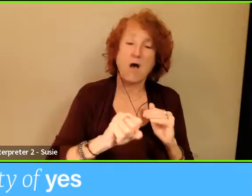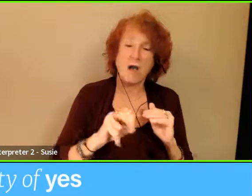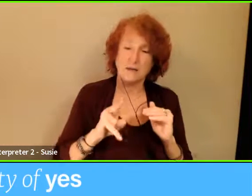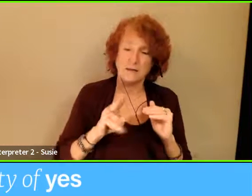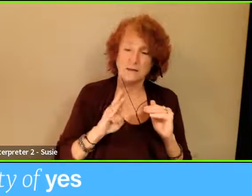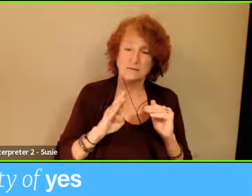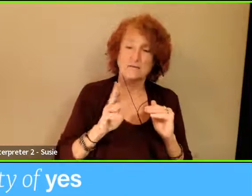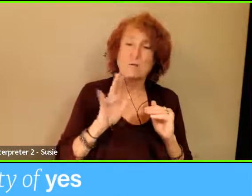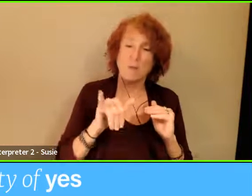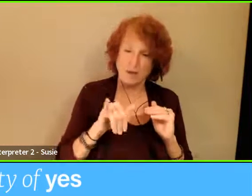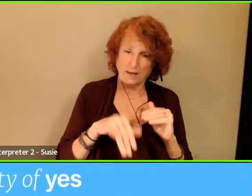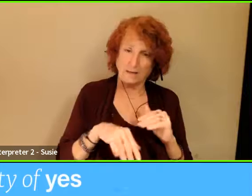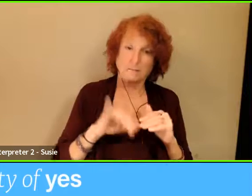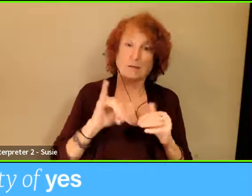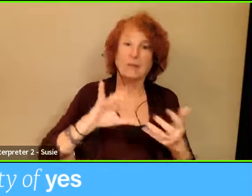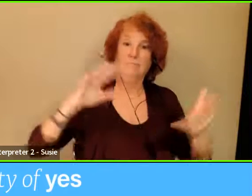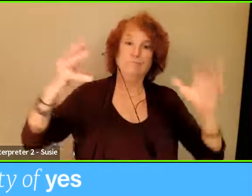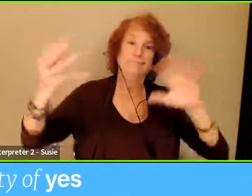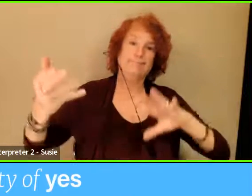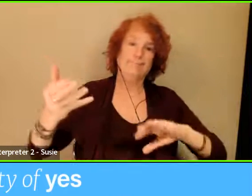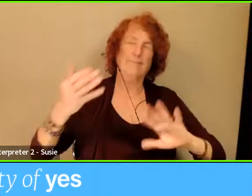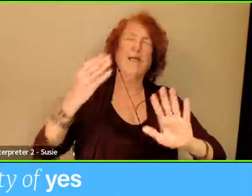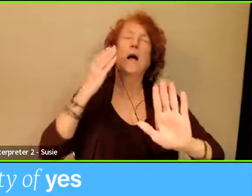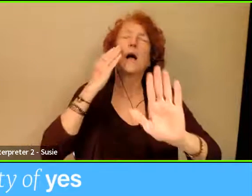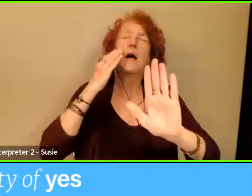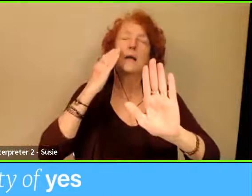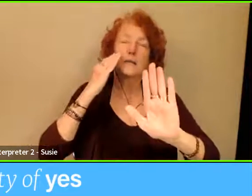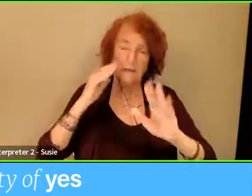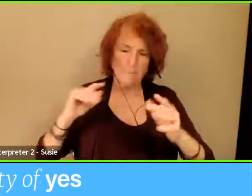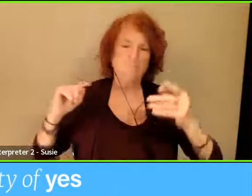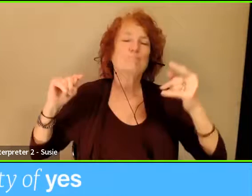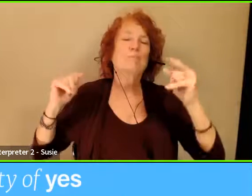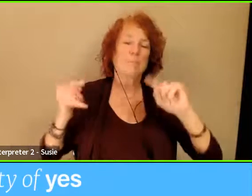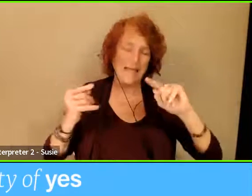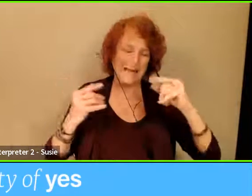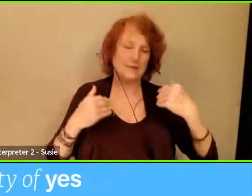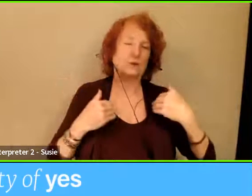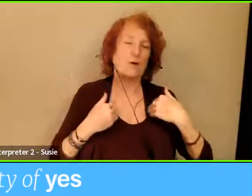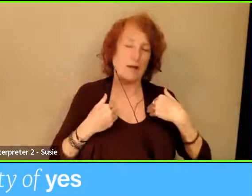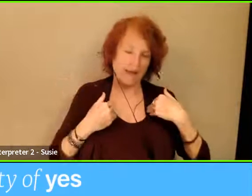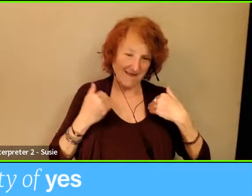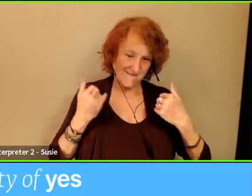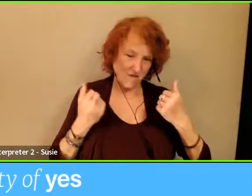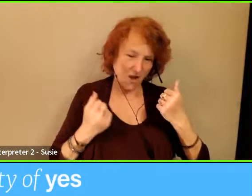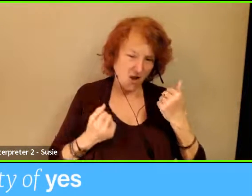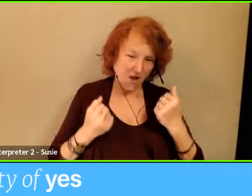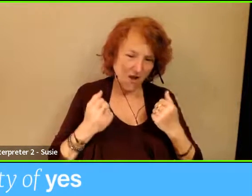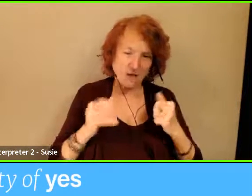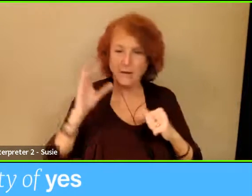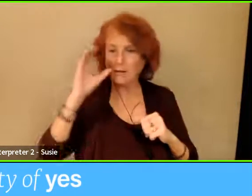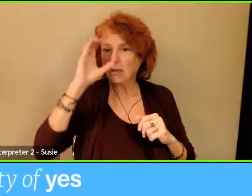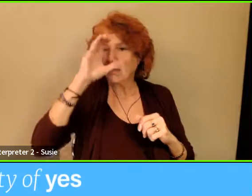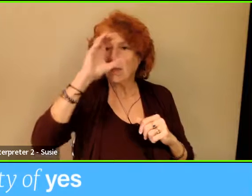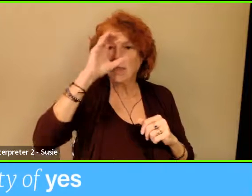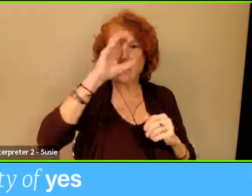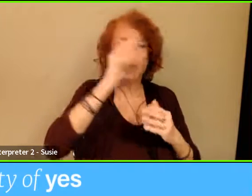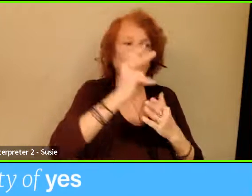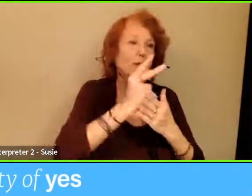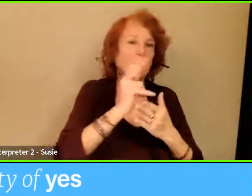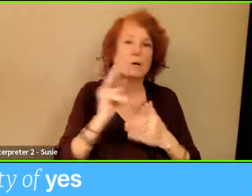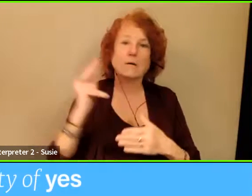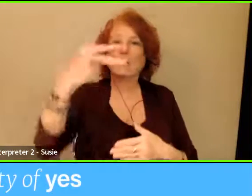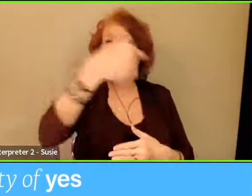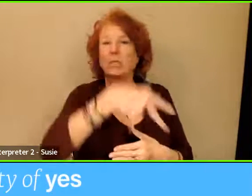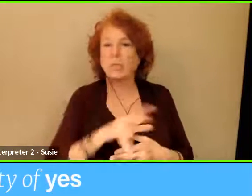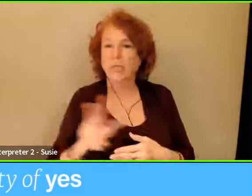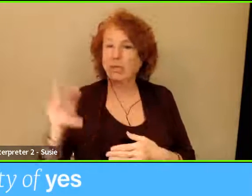do recognize, again, that it is a pain in the butt to be a car owner who's looking for parking, going around, the block, beeping